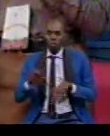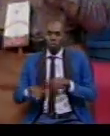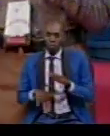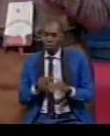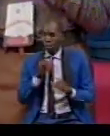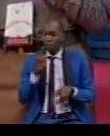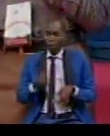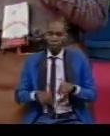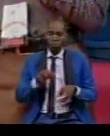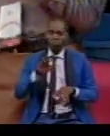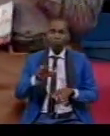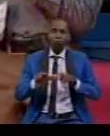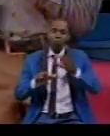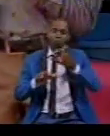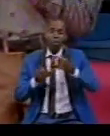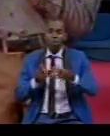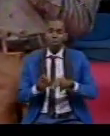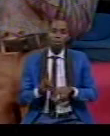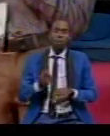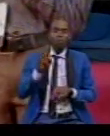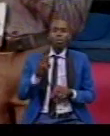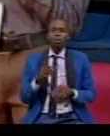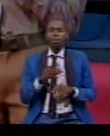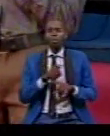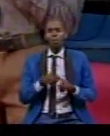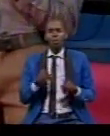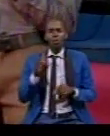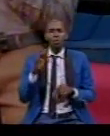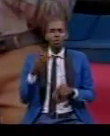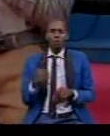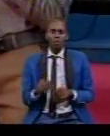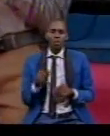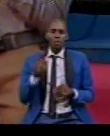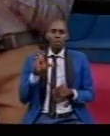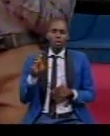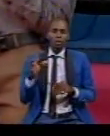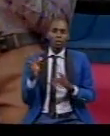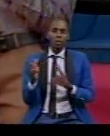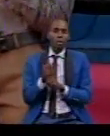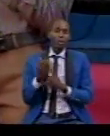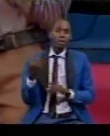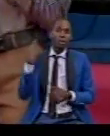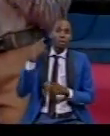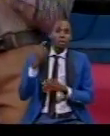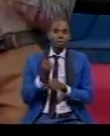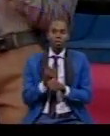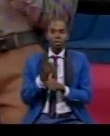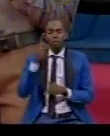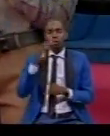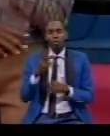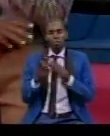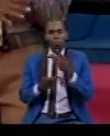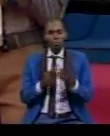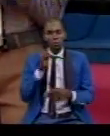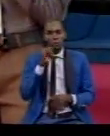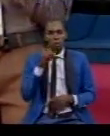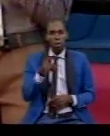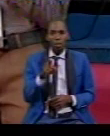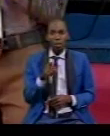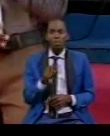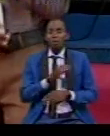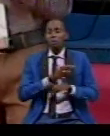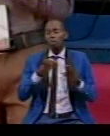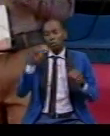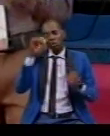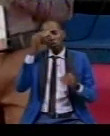Lord anymore. And no sinful partner will be my Lord anymore. I offer myself to